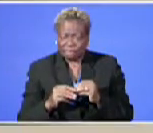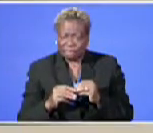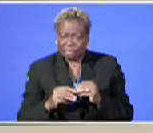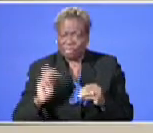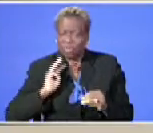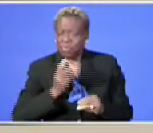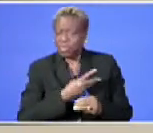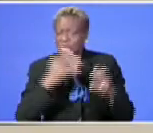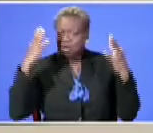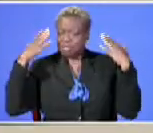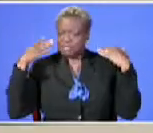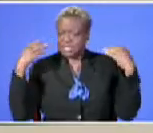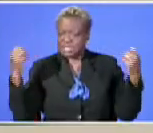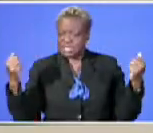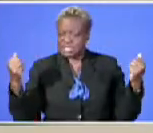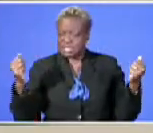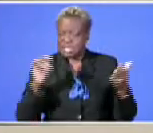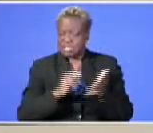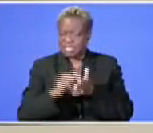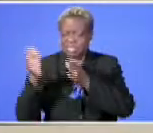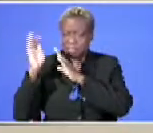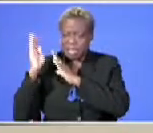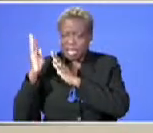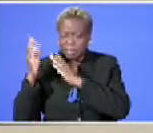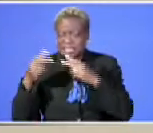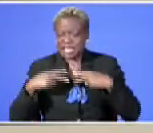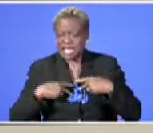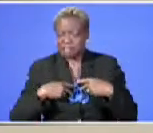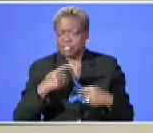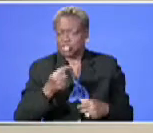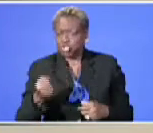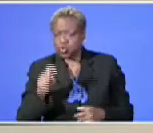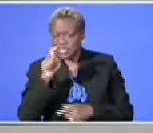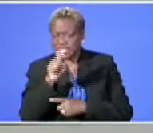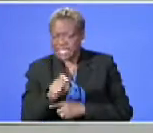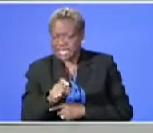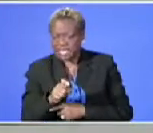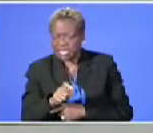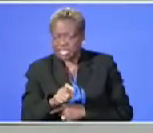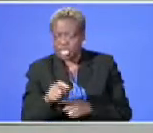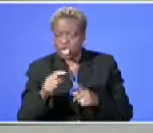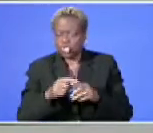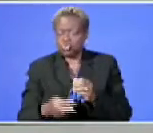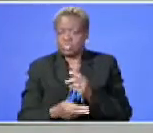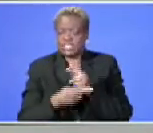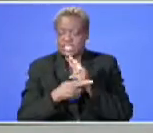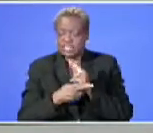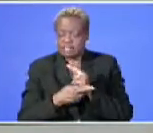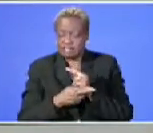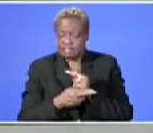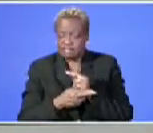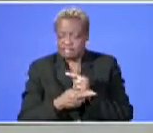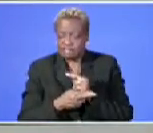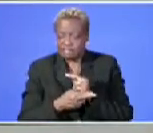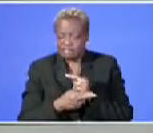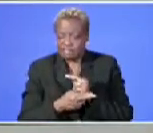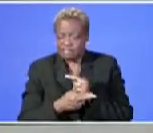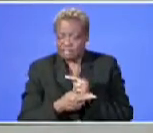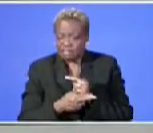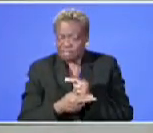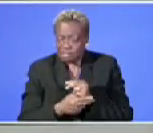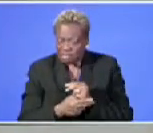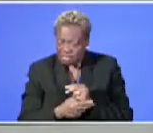we are confident that the Bahamas have the array of tools needed to preserve the reserves to within comfortable levels.